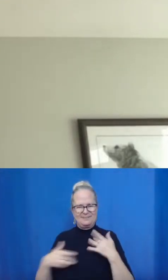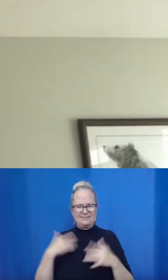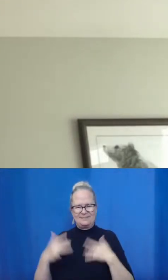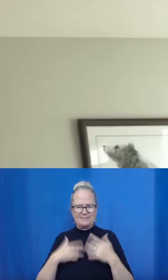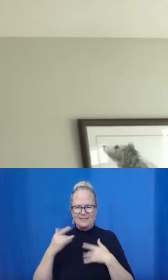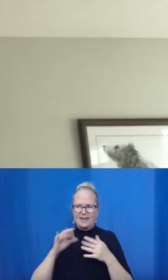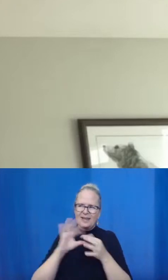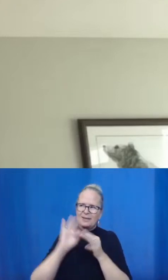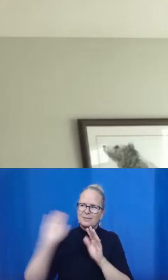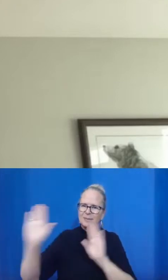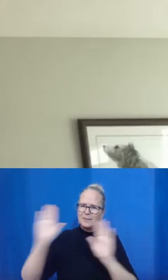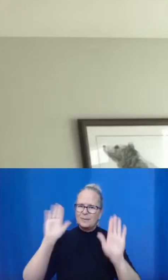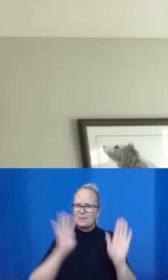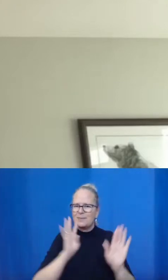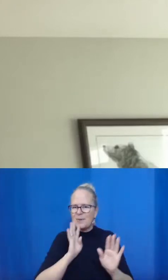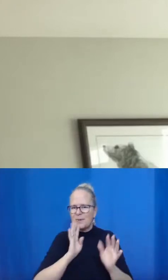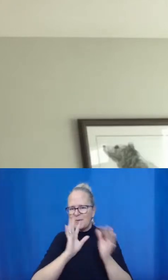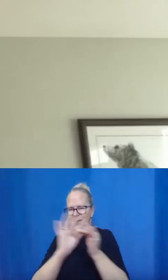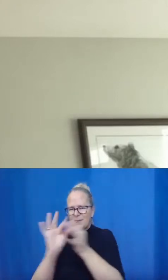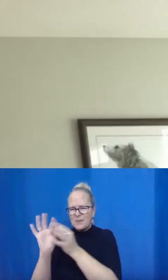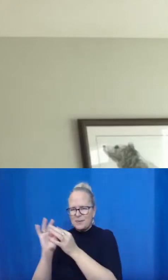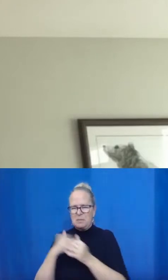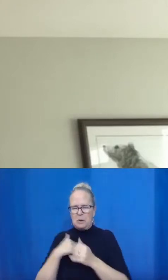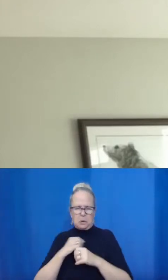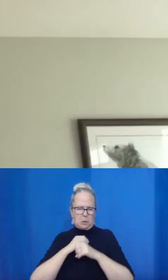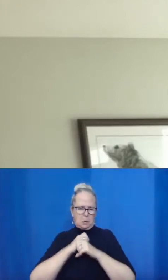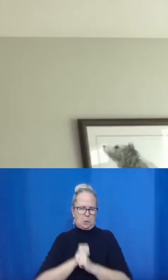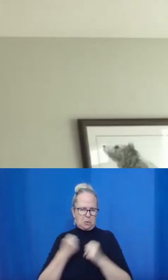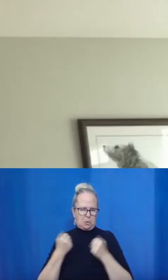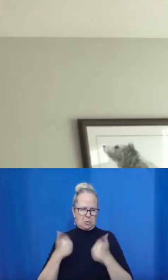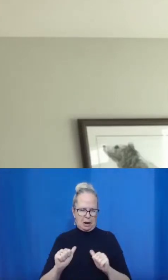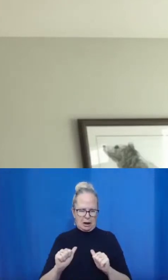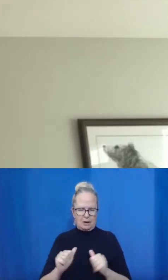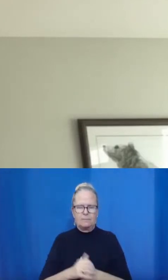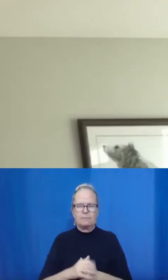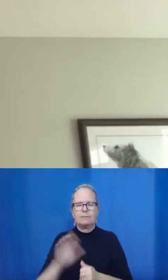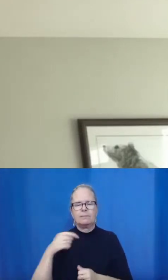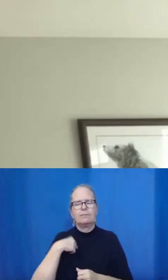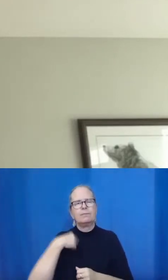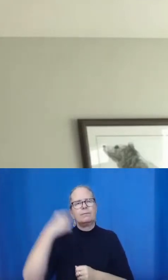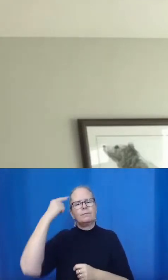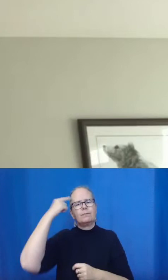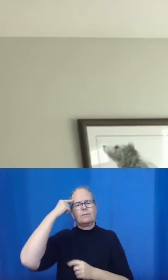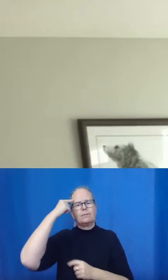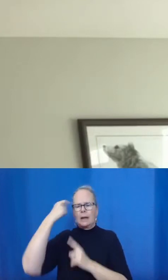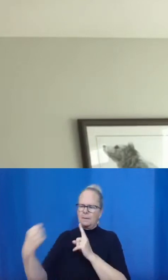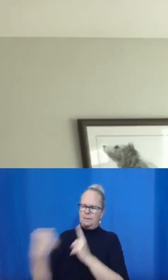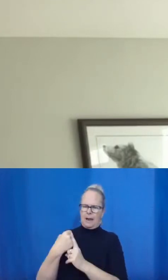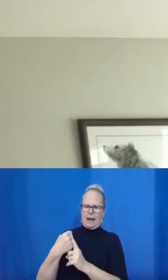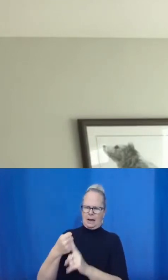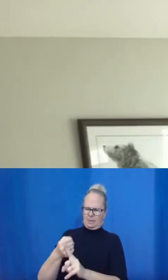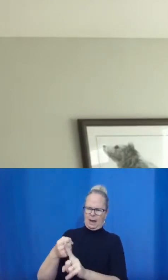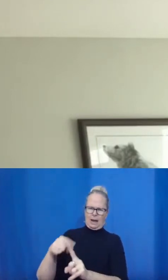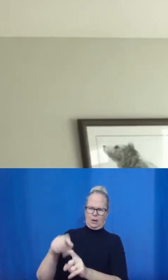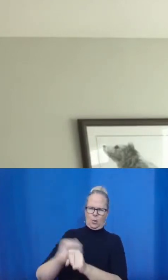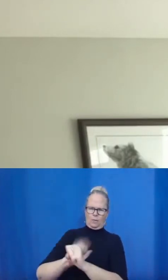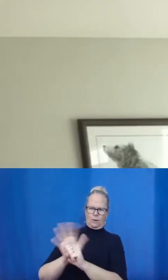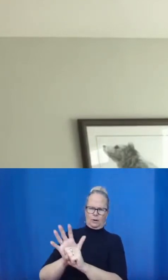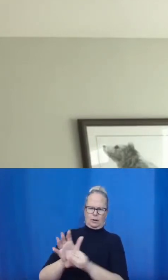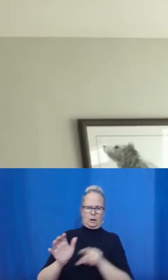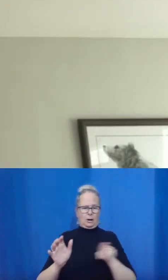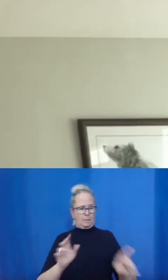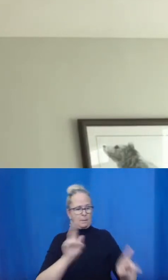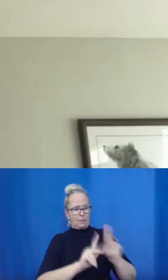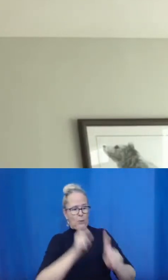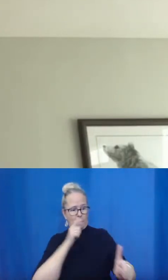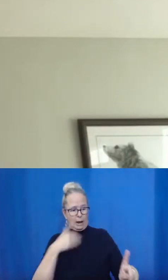peer-reviewed research that patients with cancer are at higher risk of adverse outcomes, including death after COVID-19 infection. Meta-analysis published in